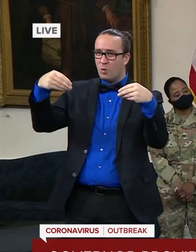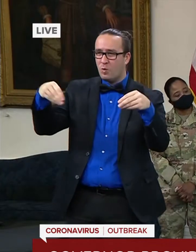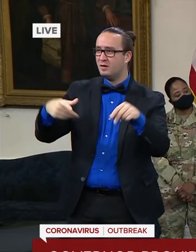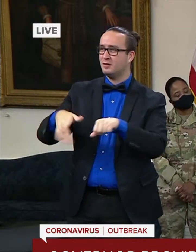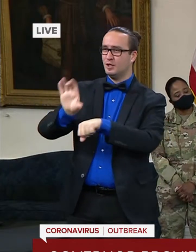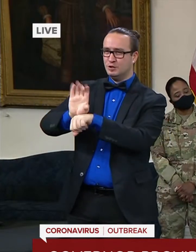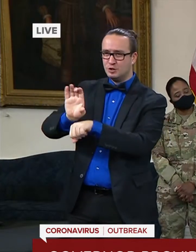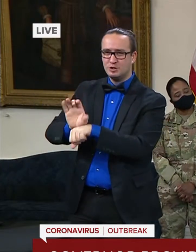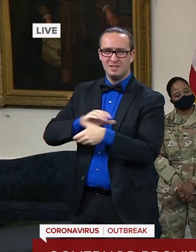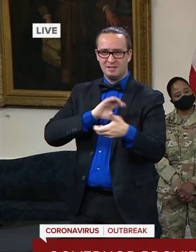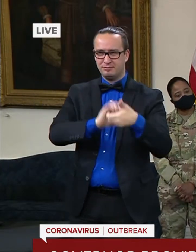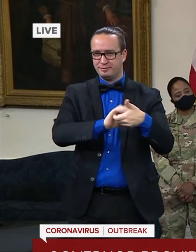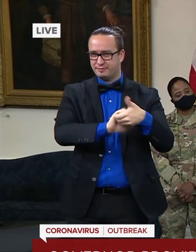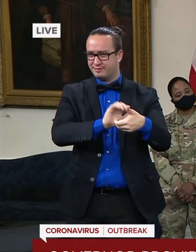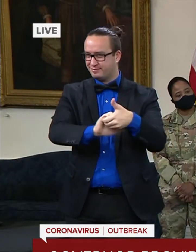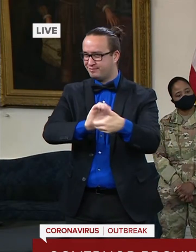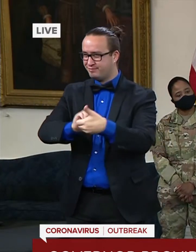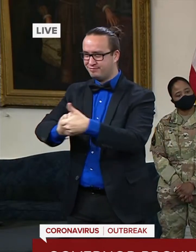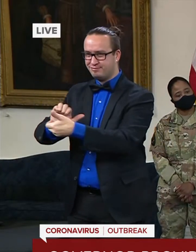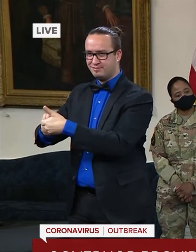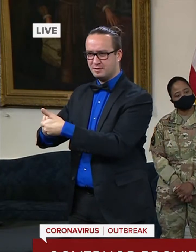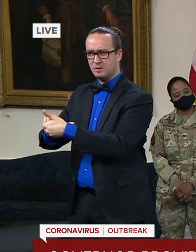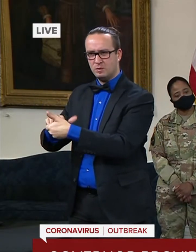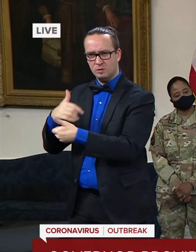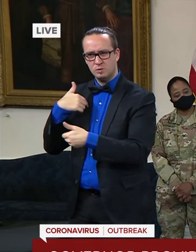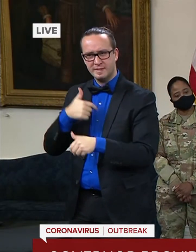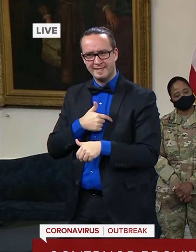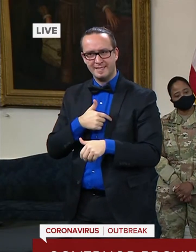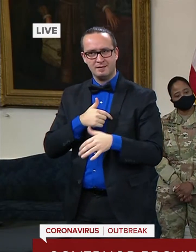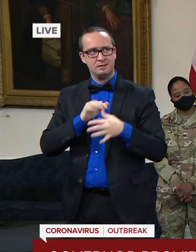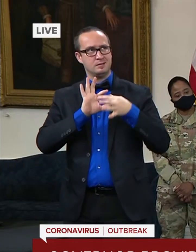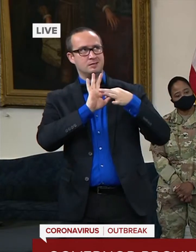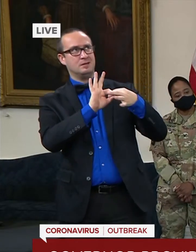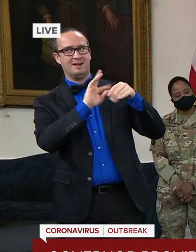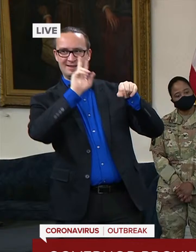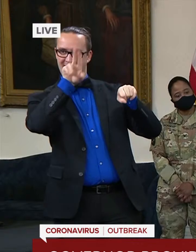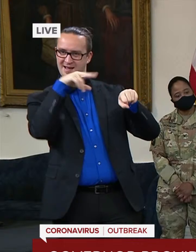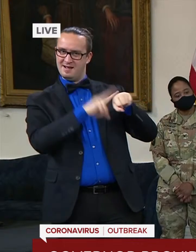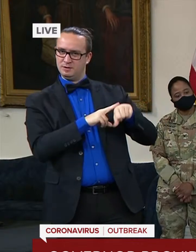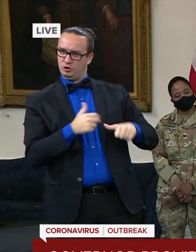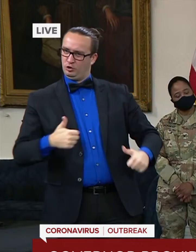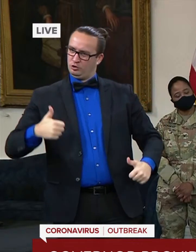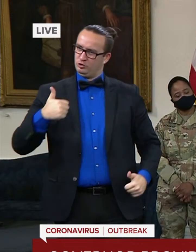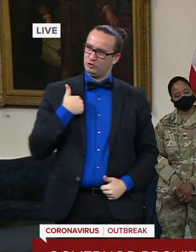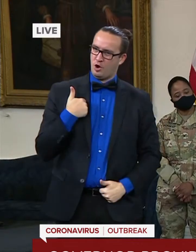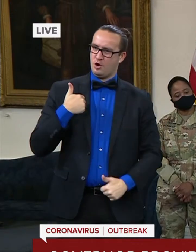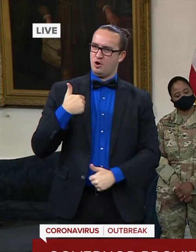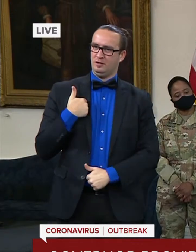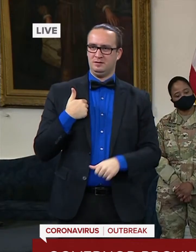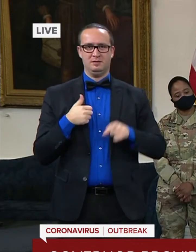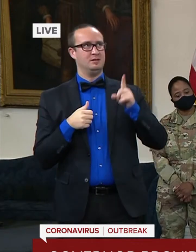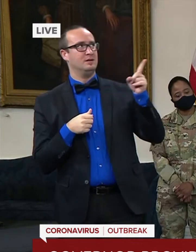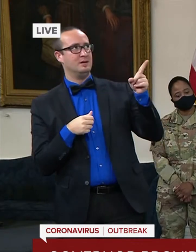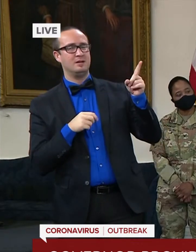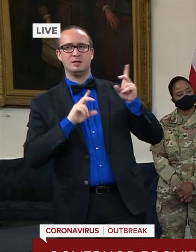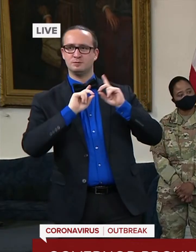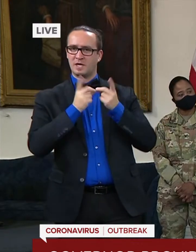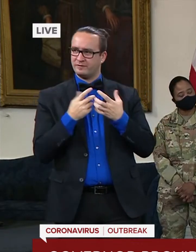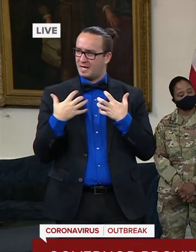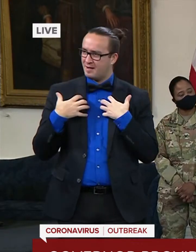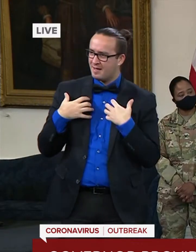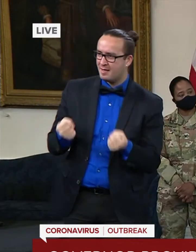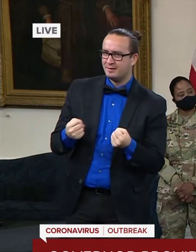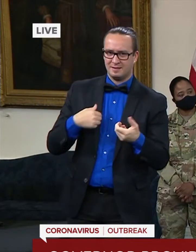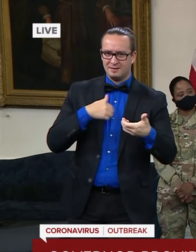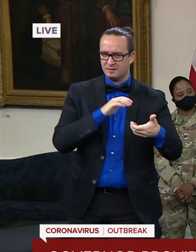help with the National Guard and others with some of the local health departments and others who are in the community. But we also